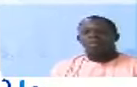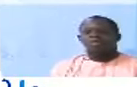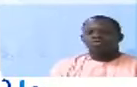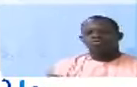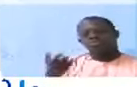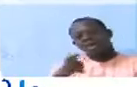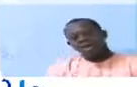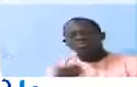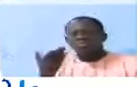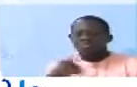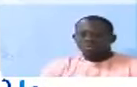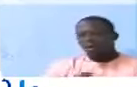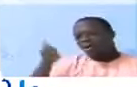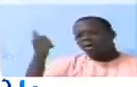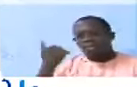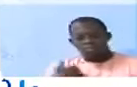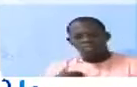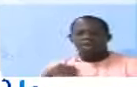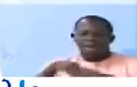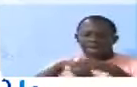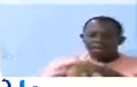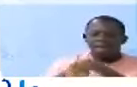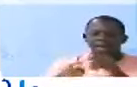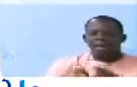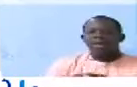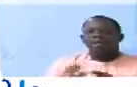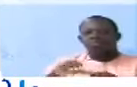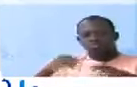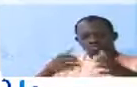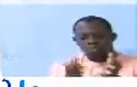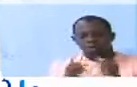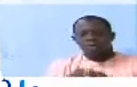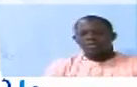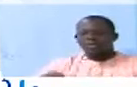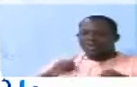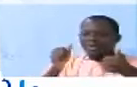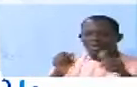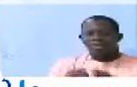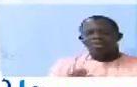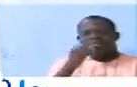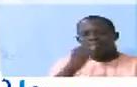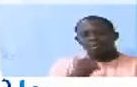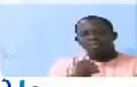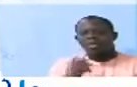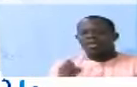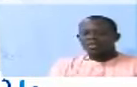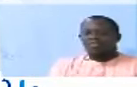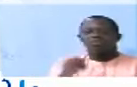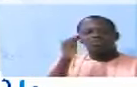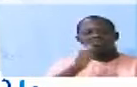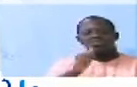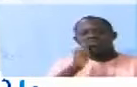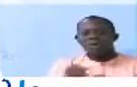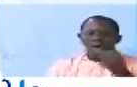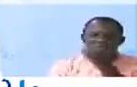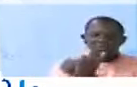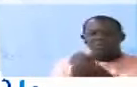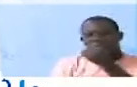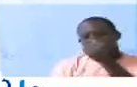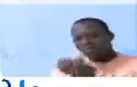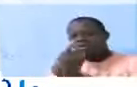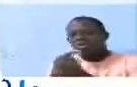time, some of them will come and go inside our group and they will start abusing and insulting us.